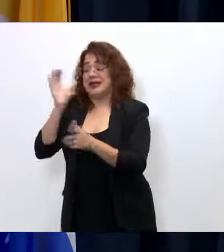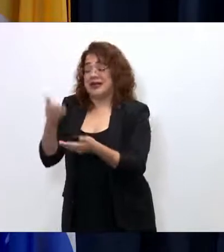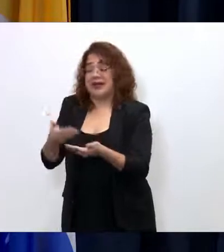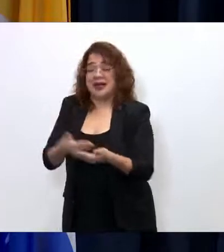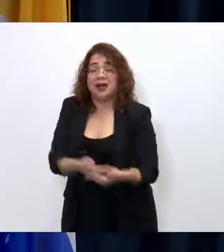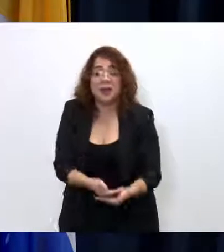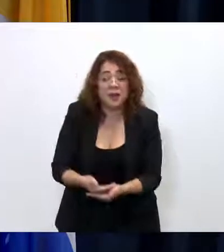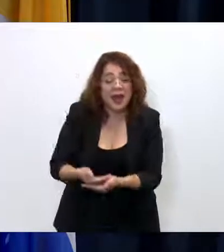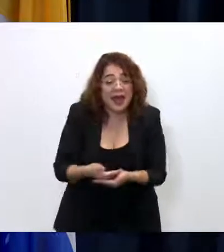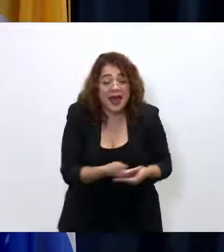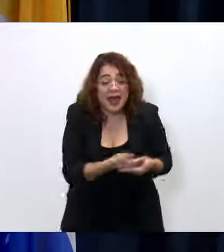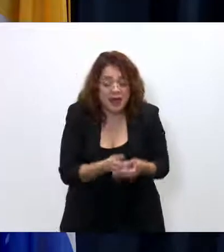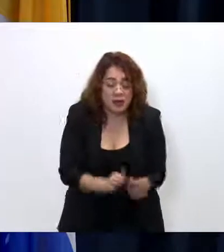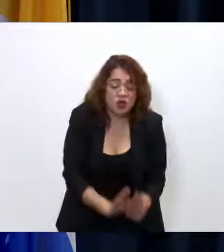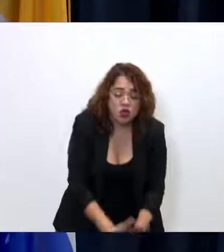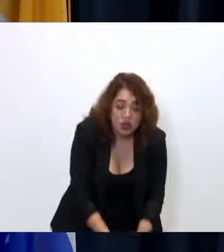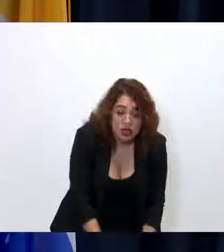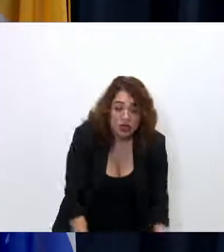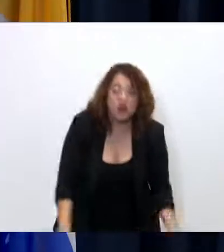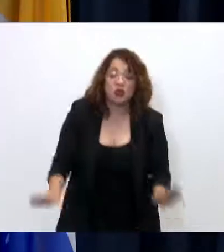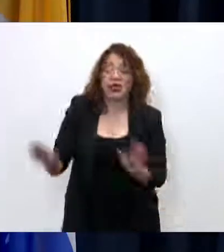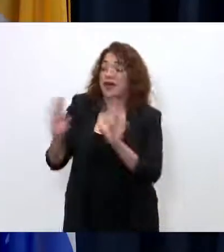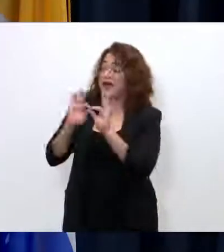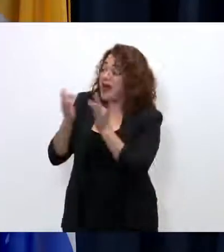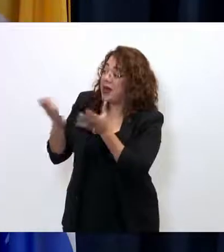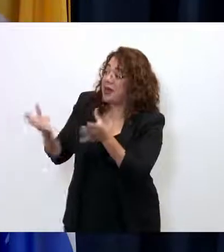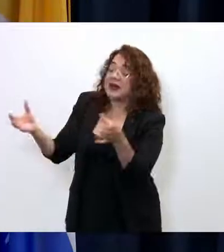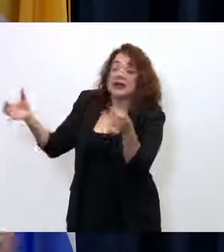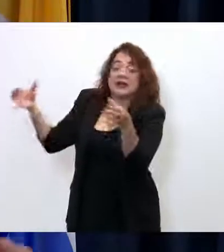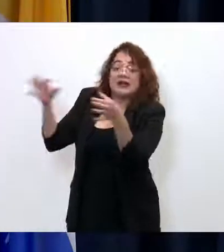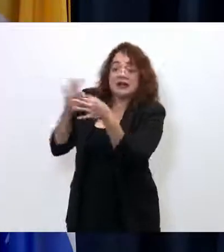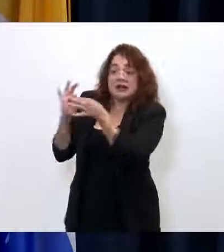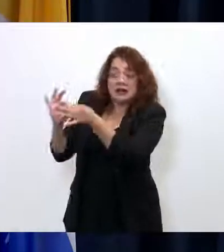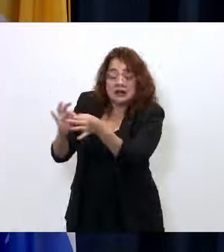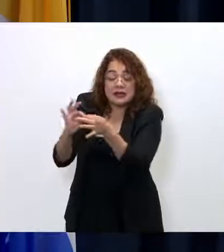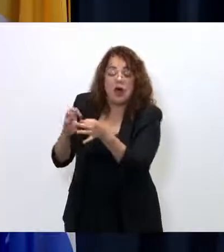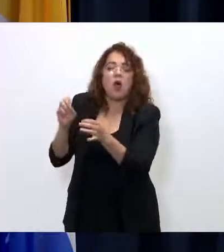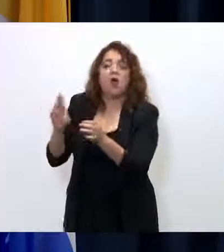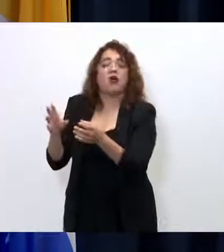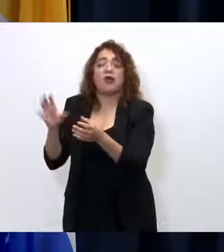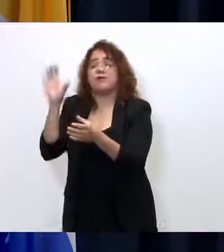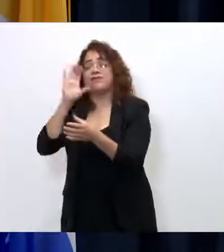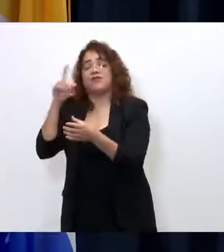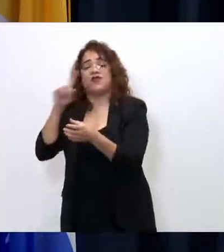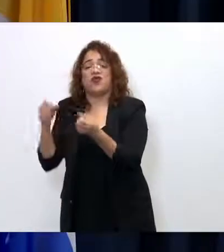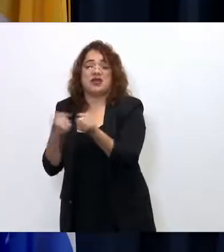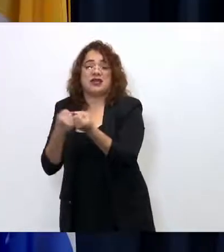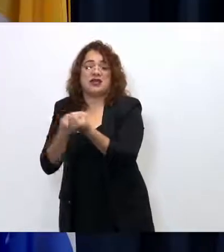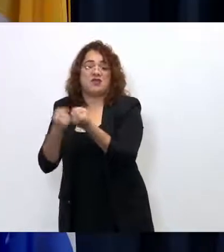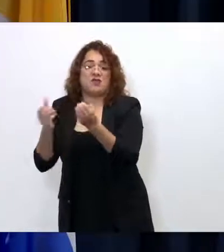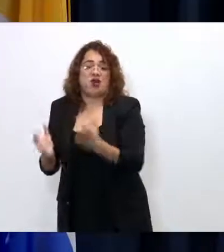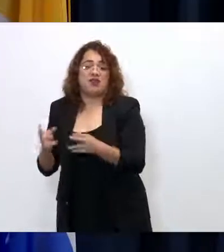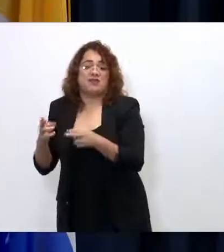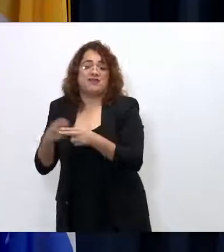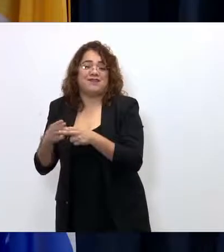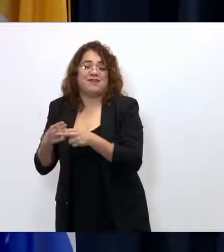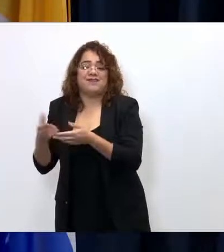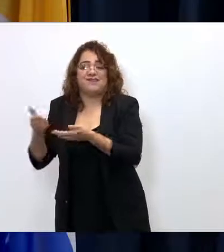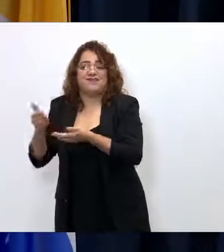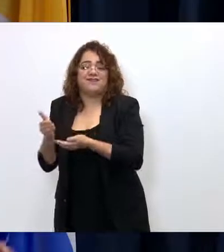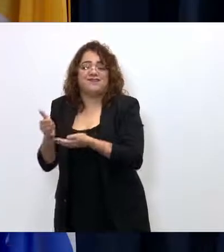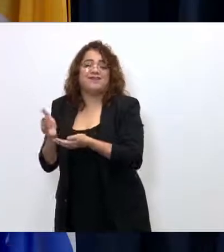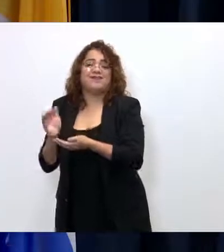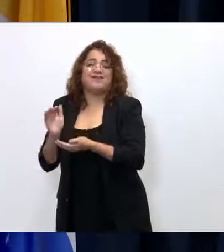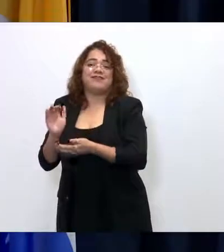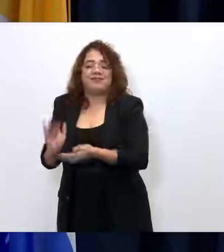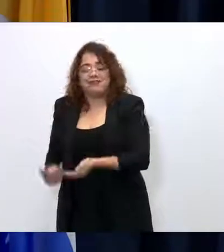Unidos. Estamos agradecidos de la respuesta inmensa y cantidad de interés de la comunidad para poder